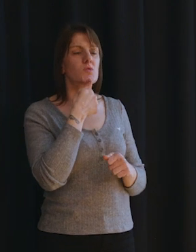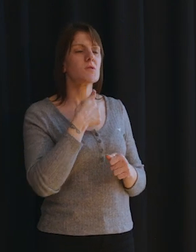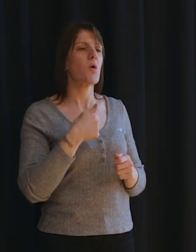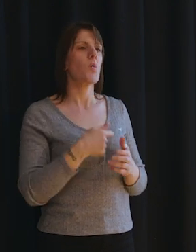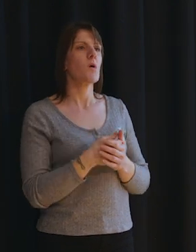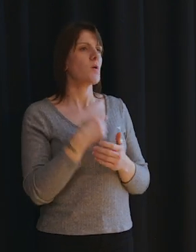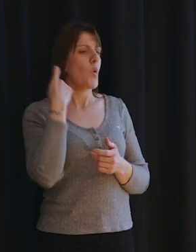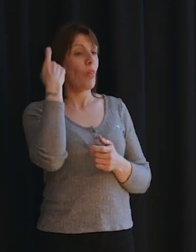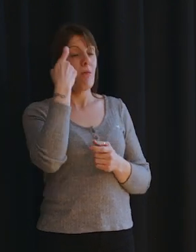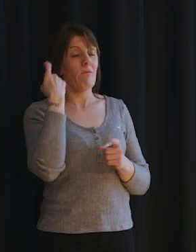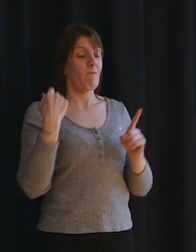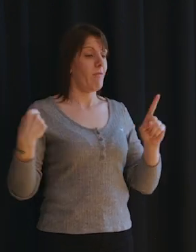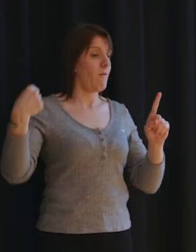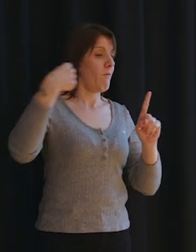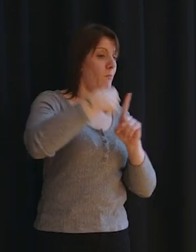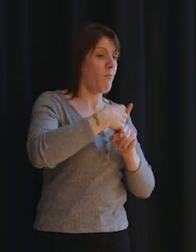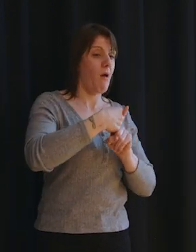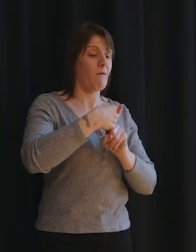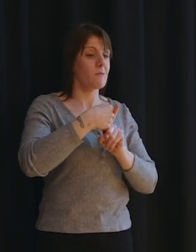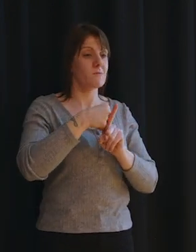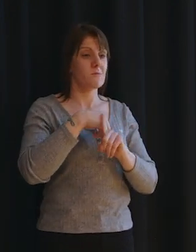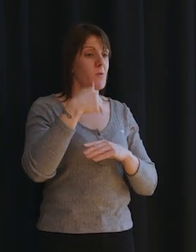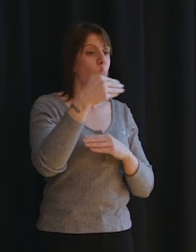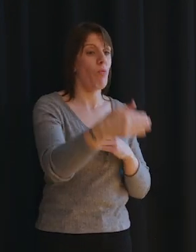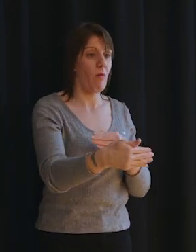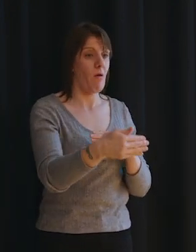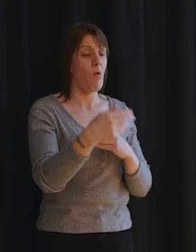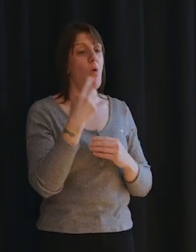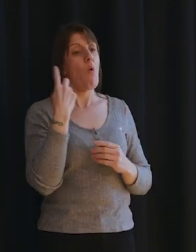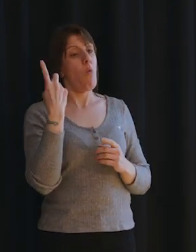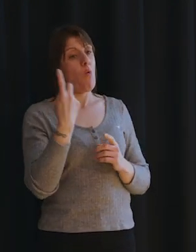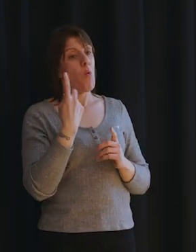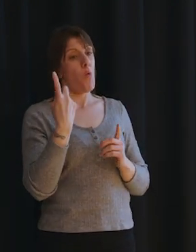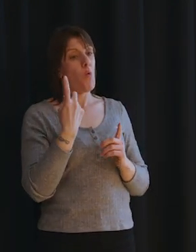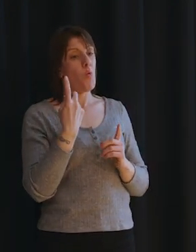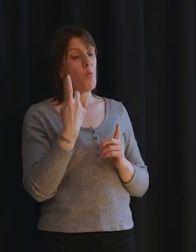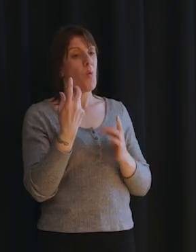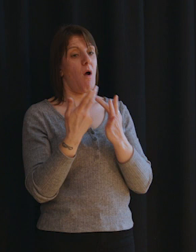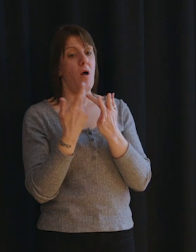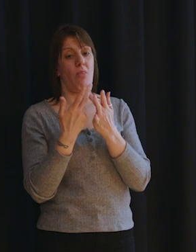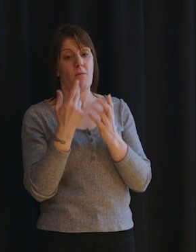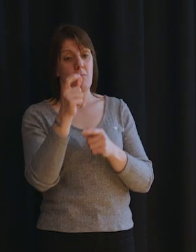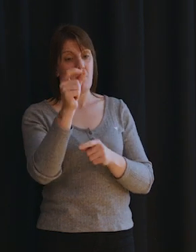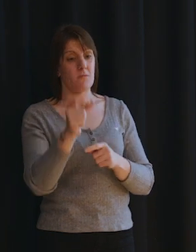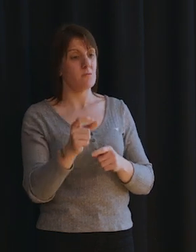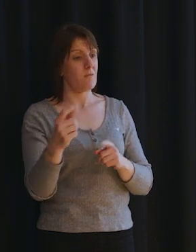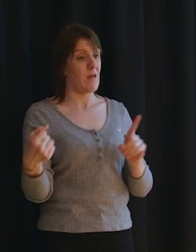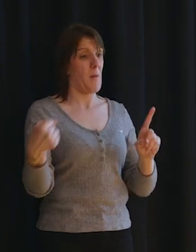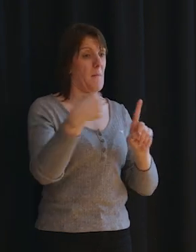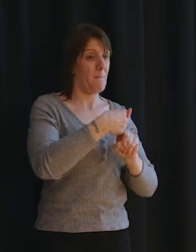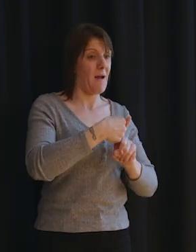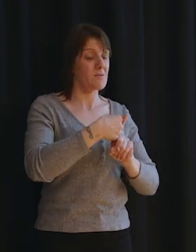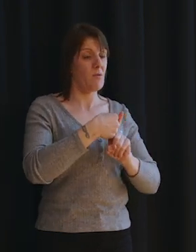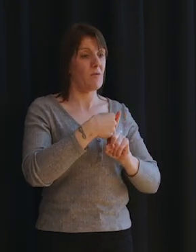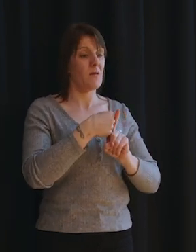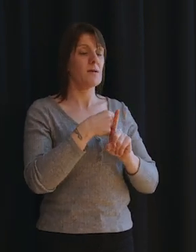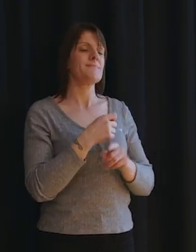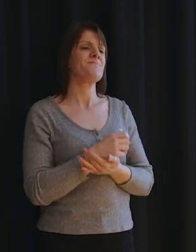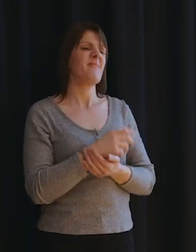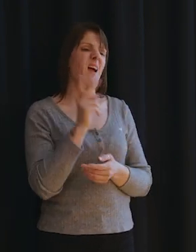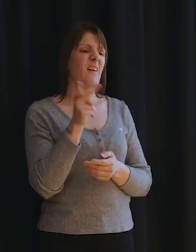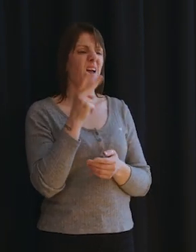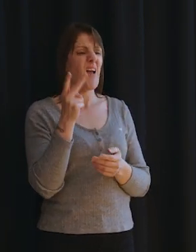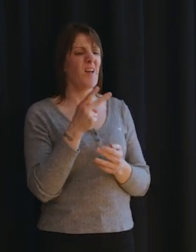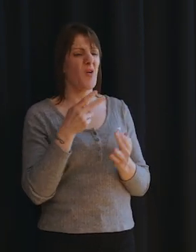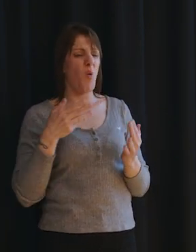think the impact kind of beyond that, or who else substance misuse could be impacting as well. So again, I'm not going to go into